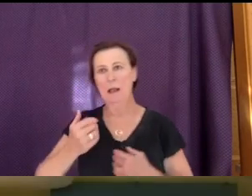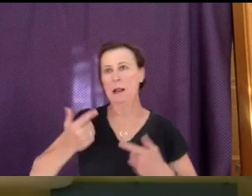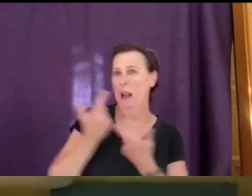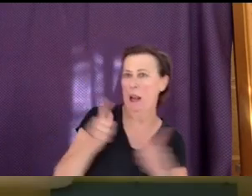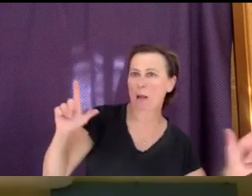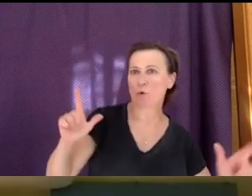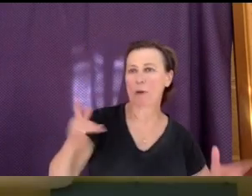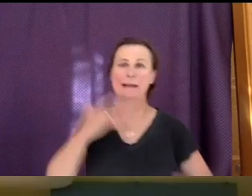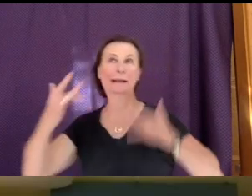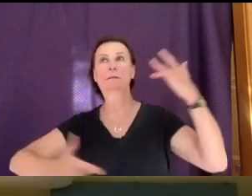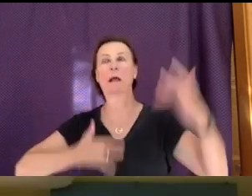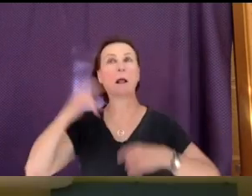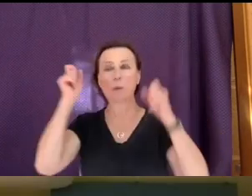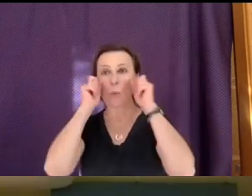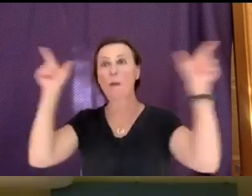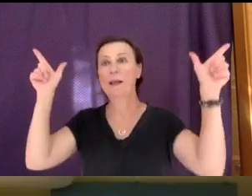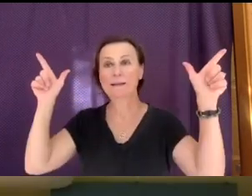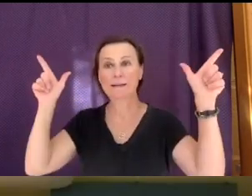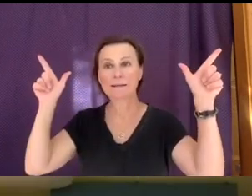exalted, awakened.